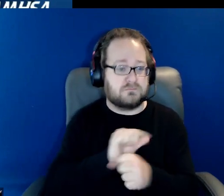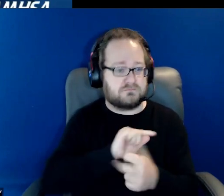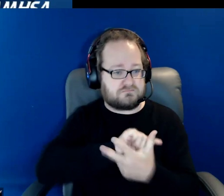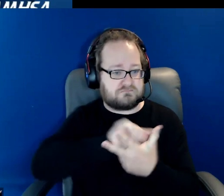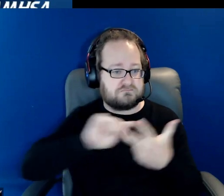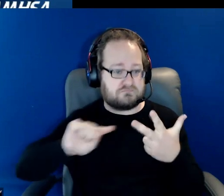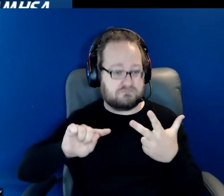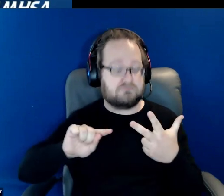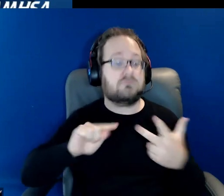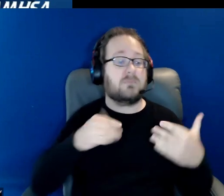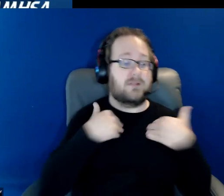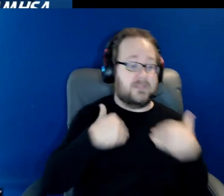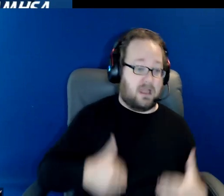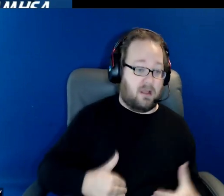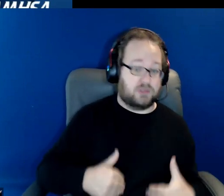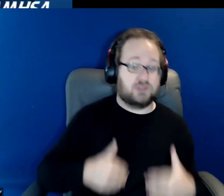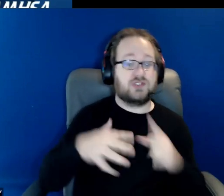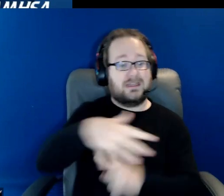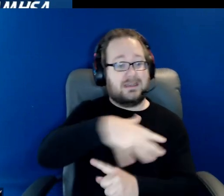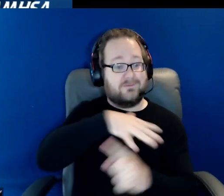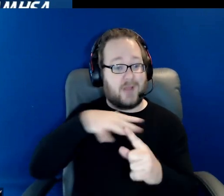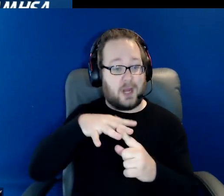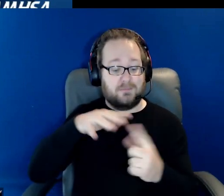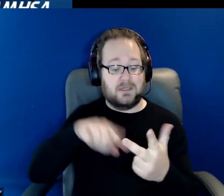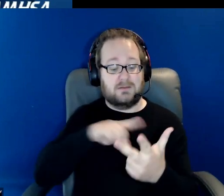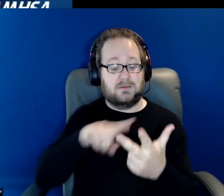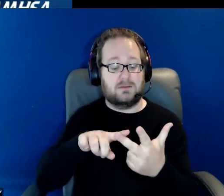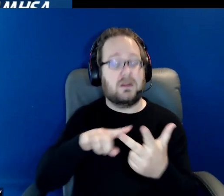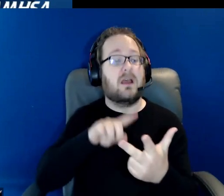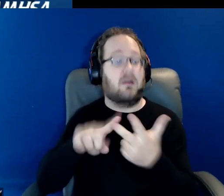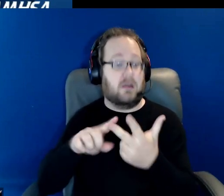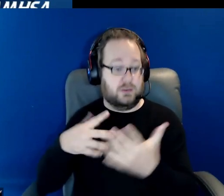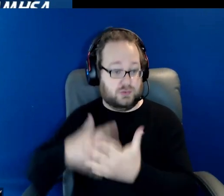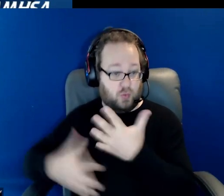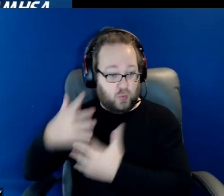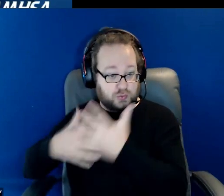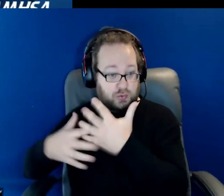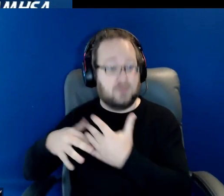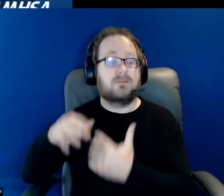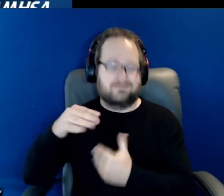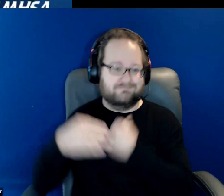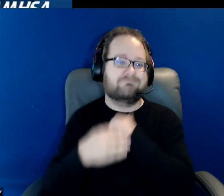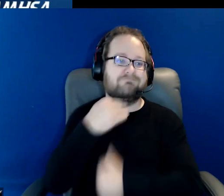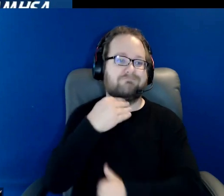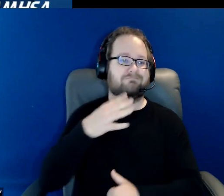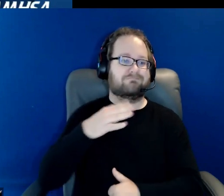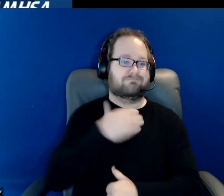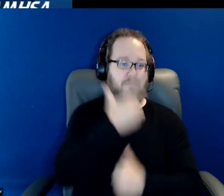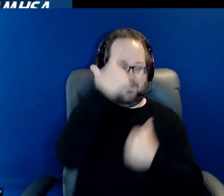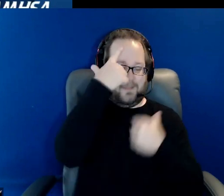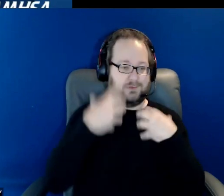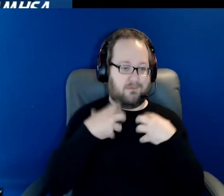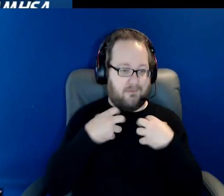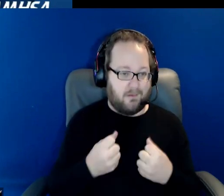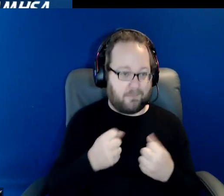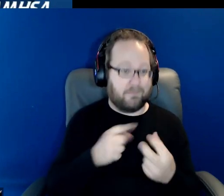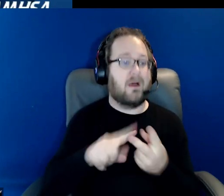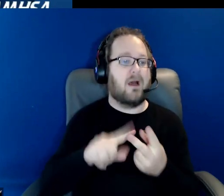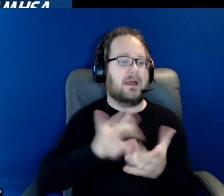three, physiology, environment, and social factors, are interacting with our mental health and substance use health as